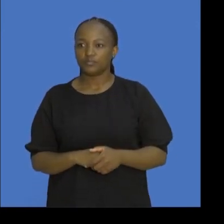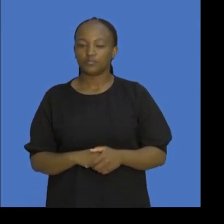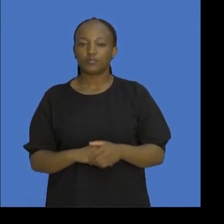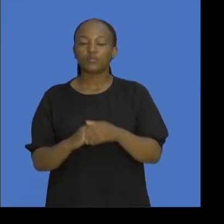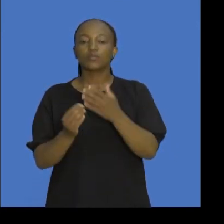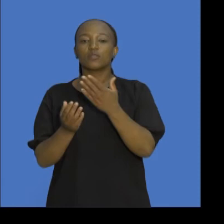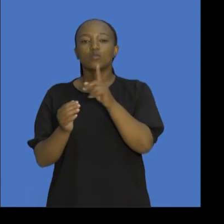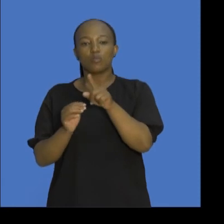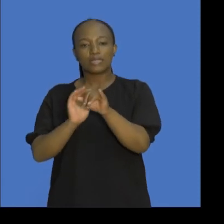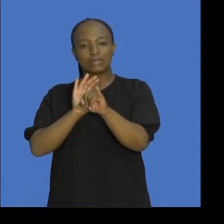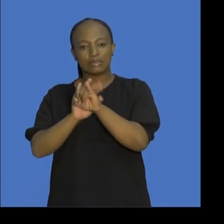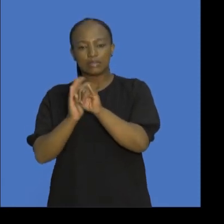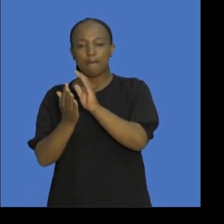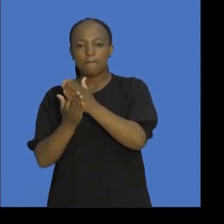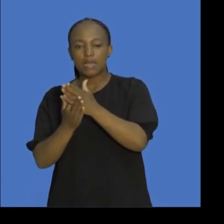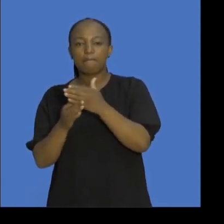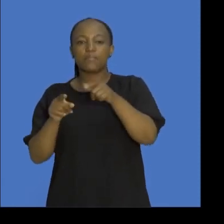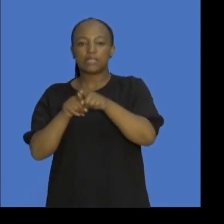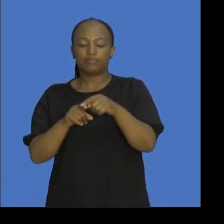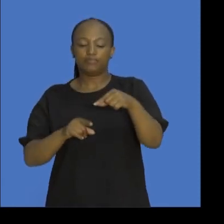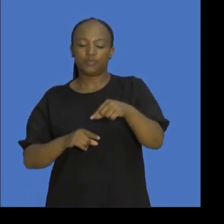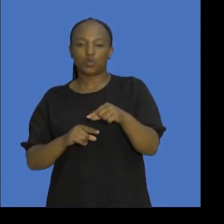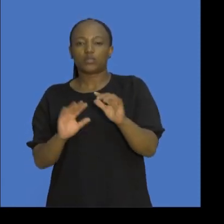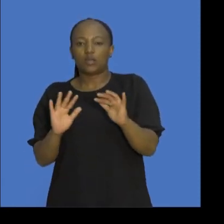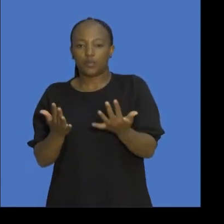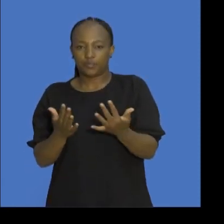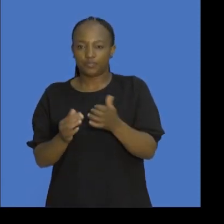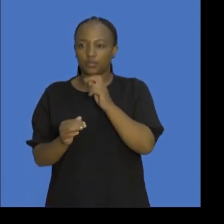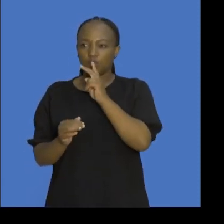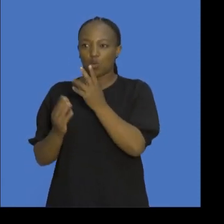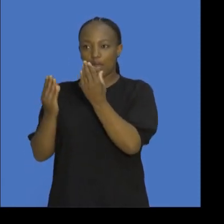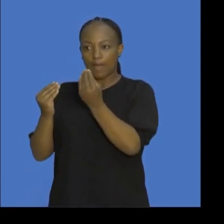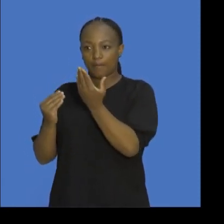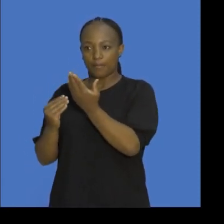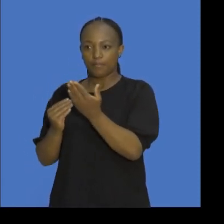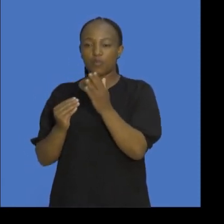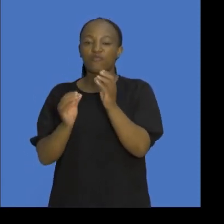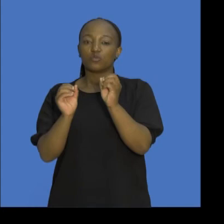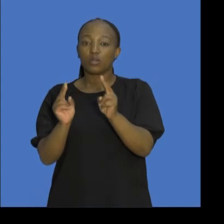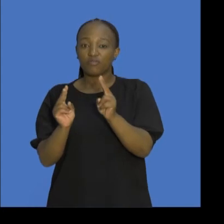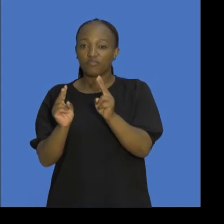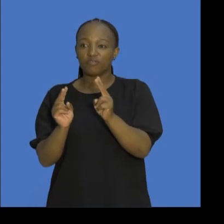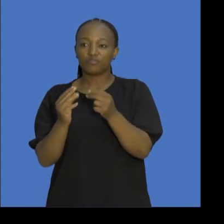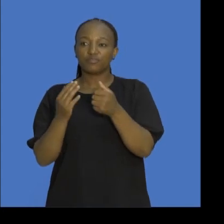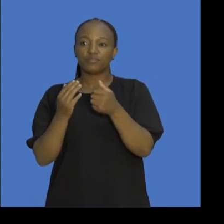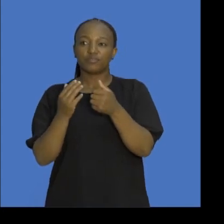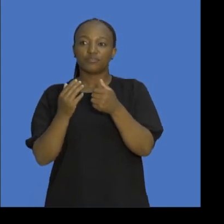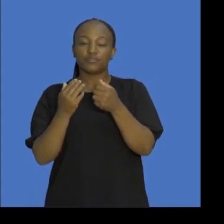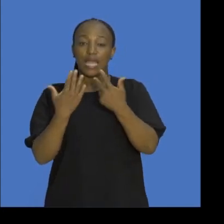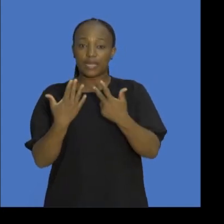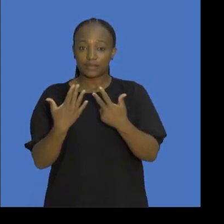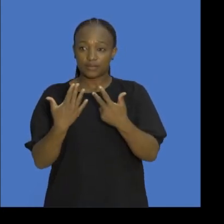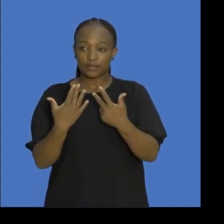Find the median and the quartiles for data below. Let's look at the data. So we have 12,